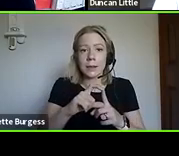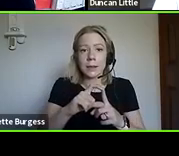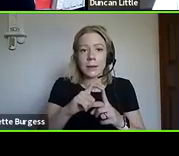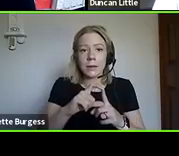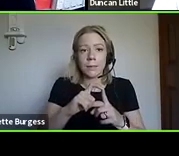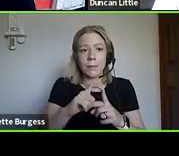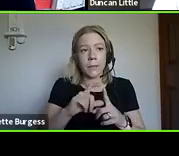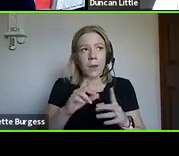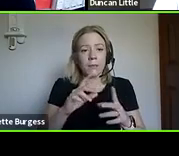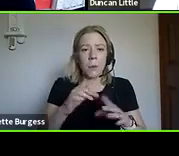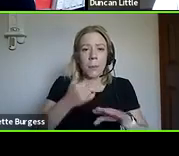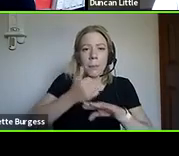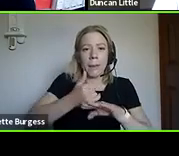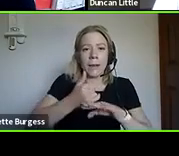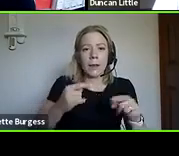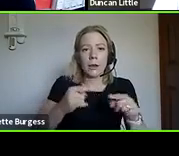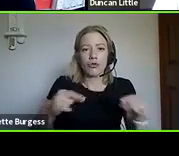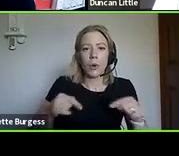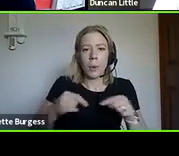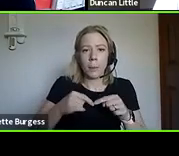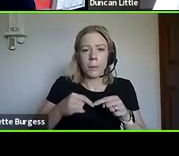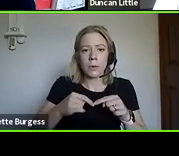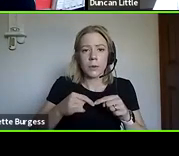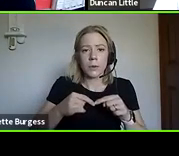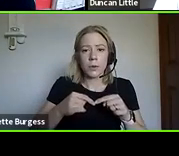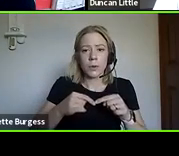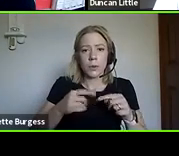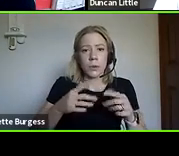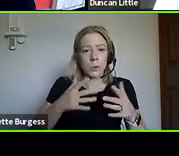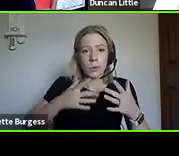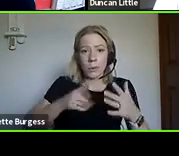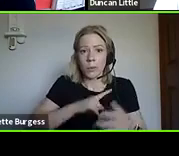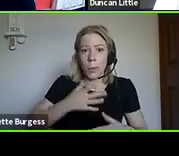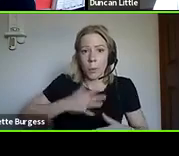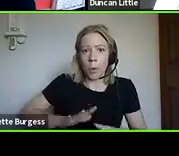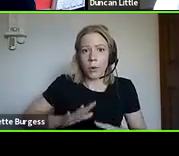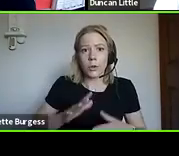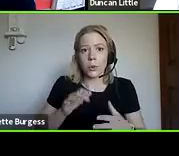basic rooms to get ECD provision started.